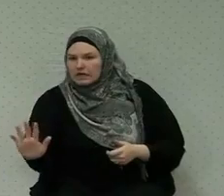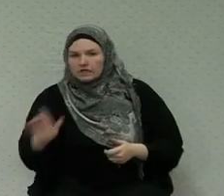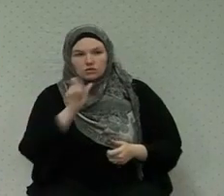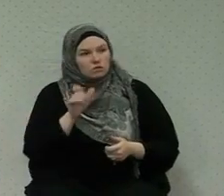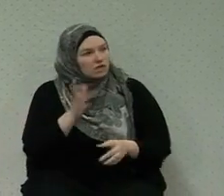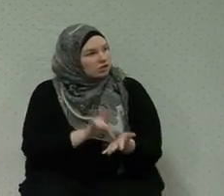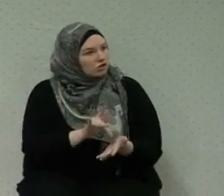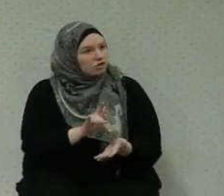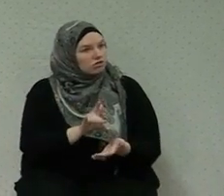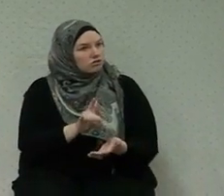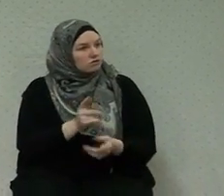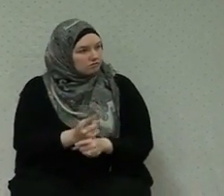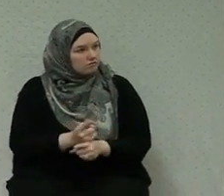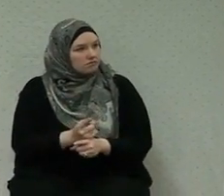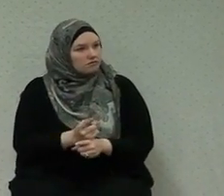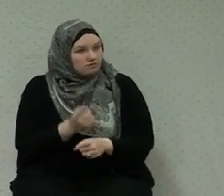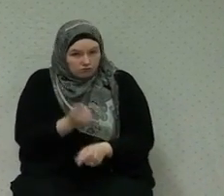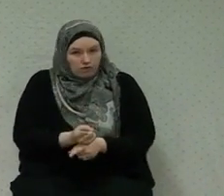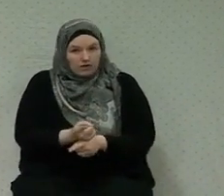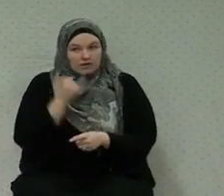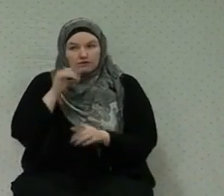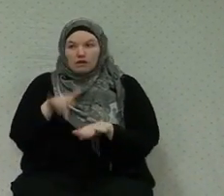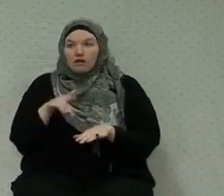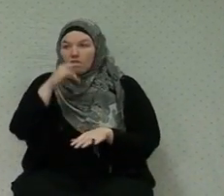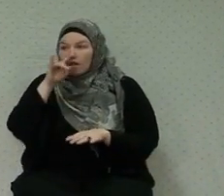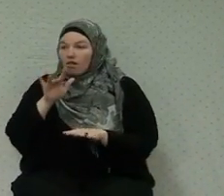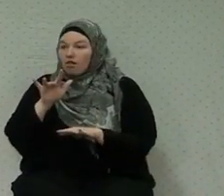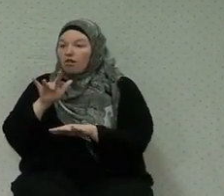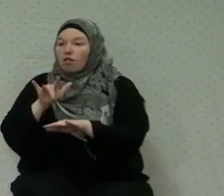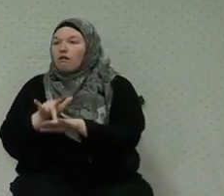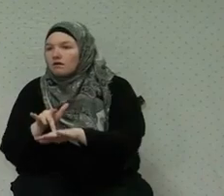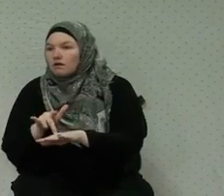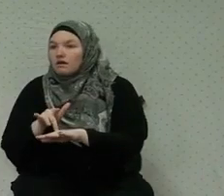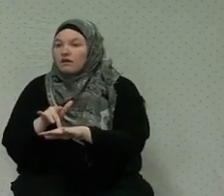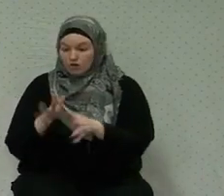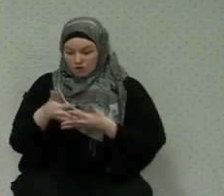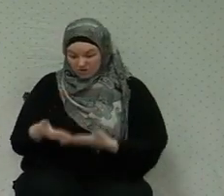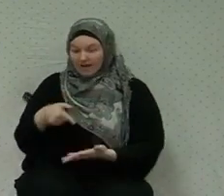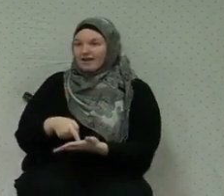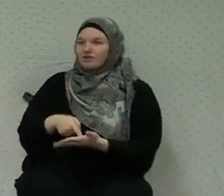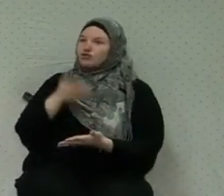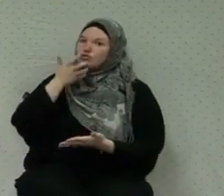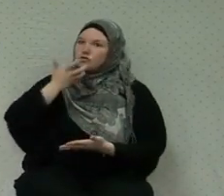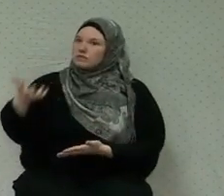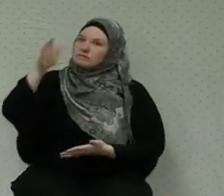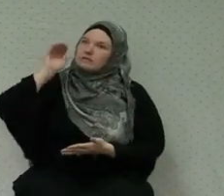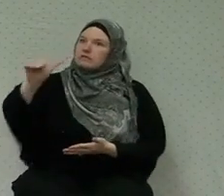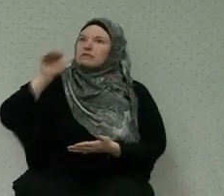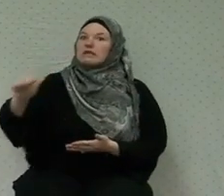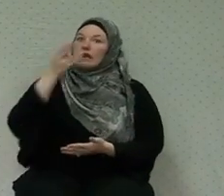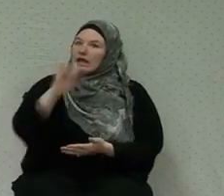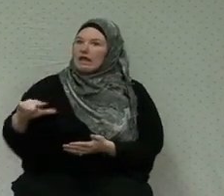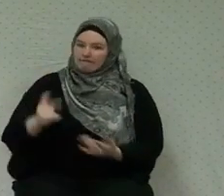it? Right? The Quran is screaming, telling us, hellfire